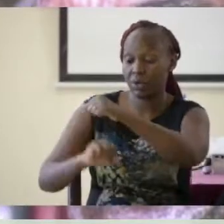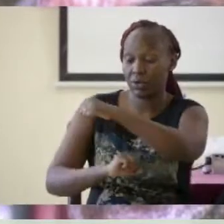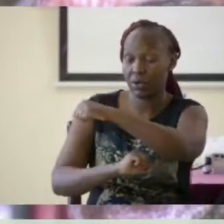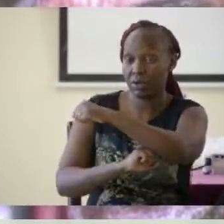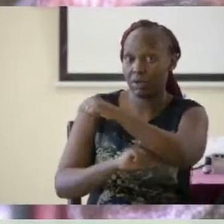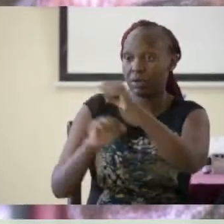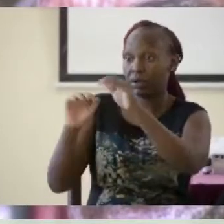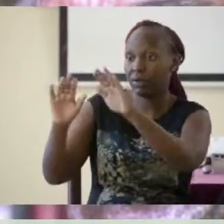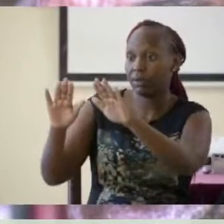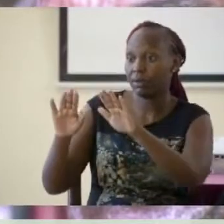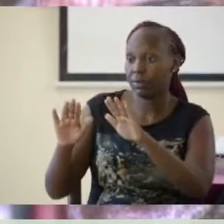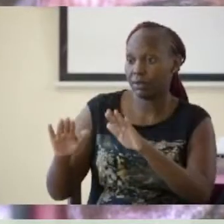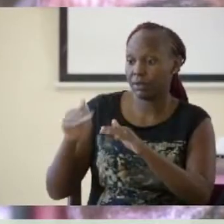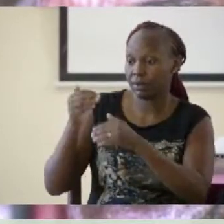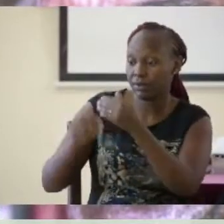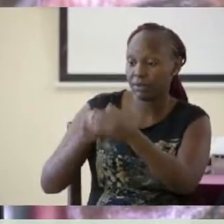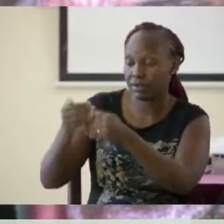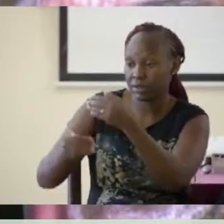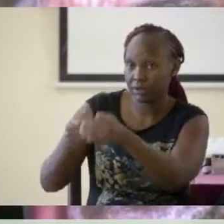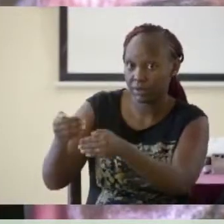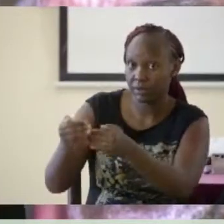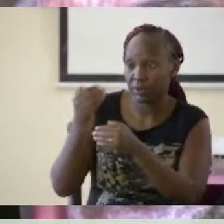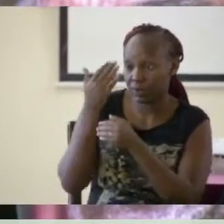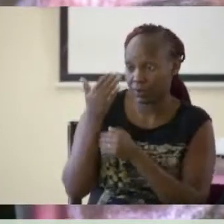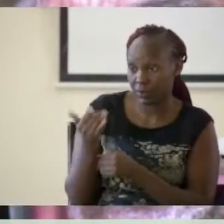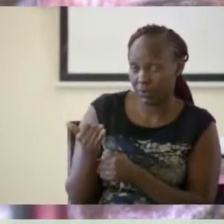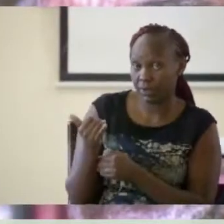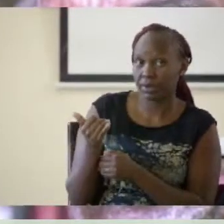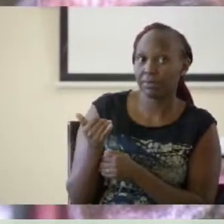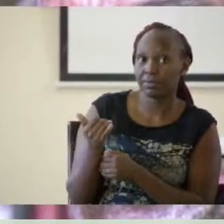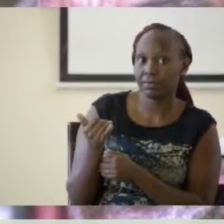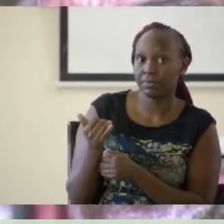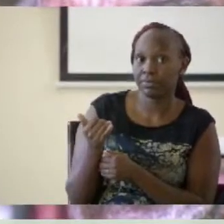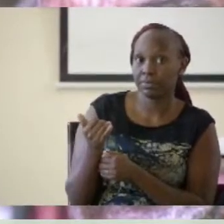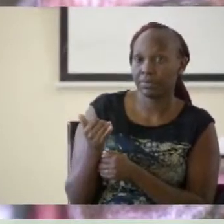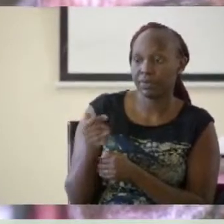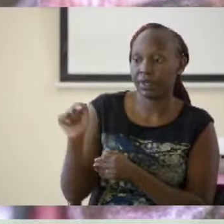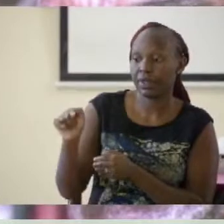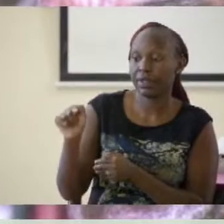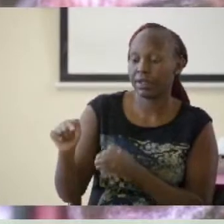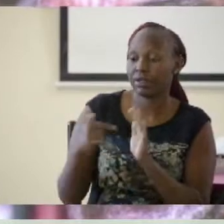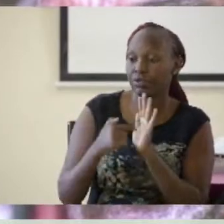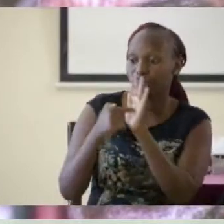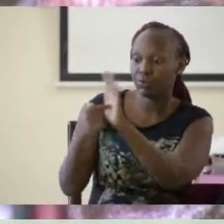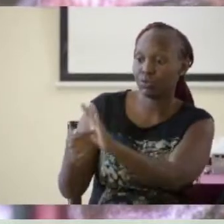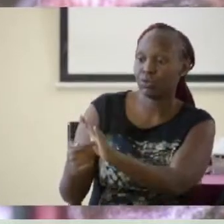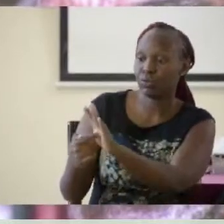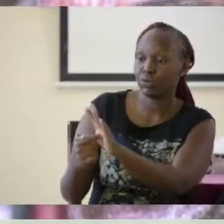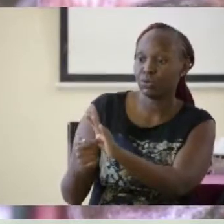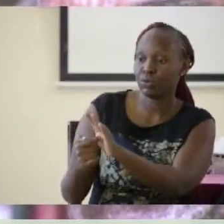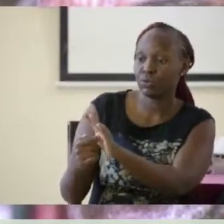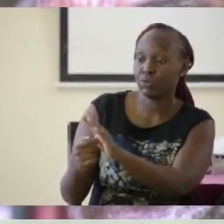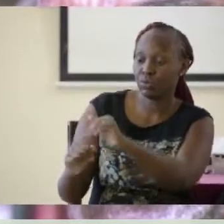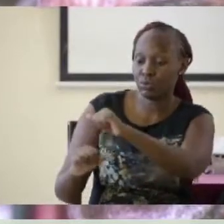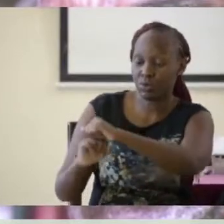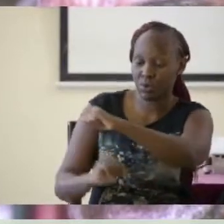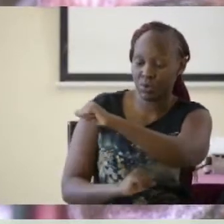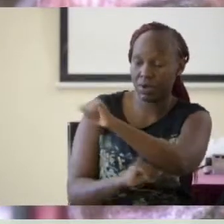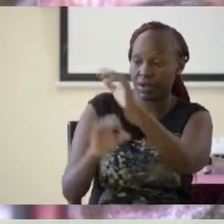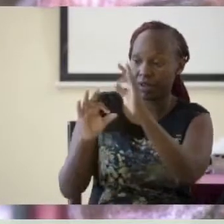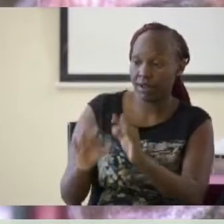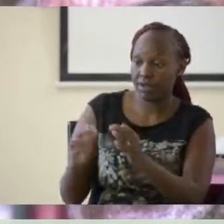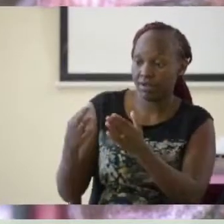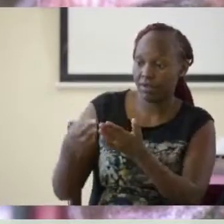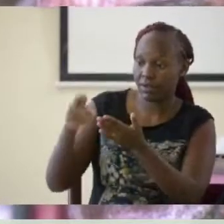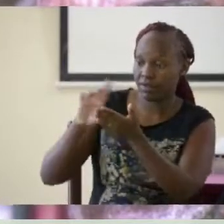is important process, because it will indicate to the donor whether the resources